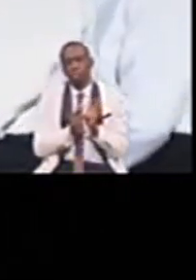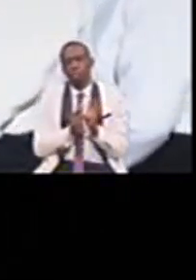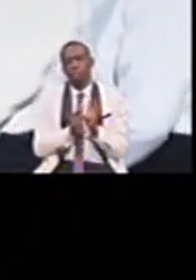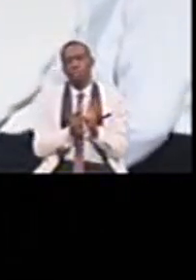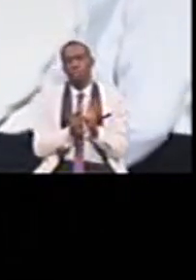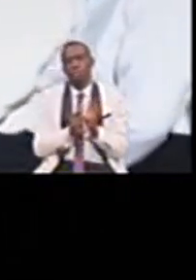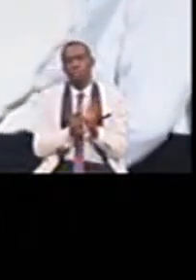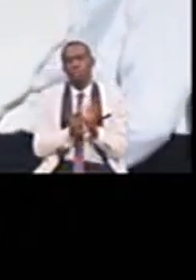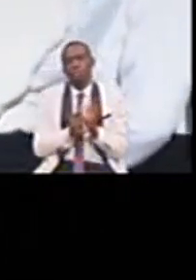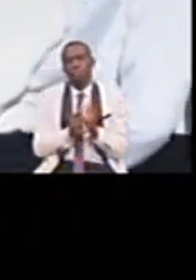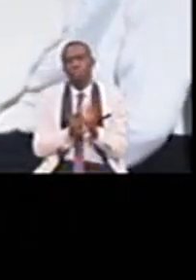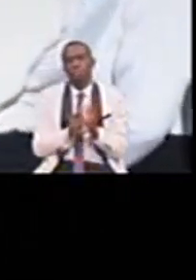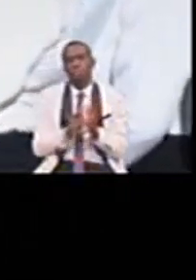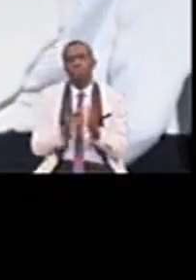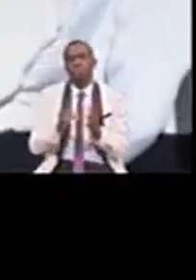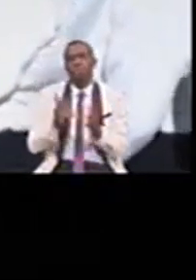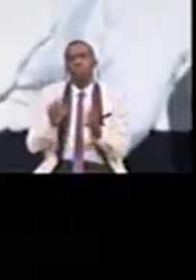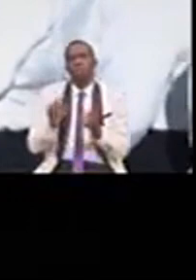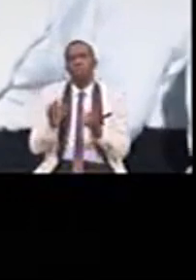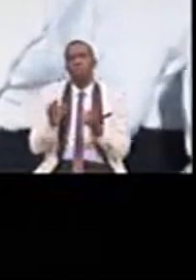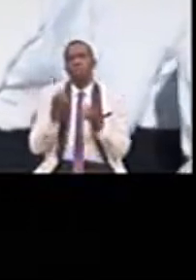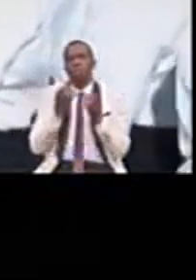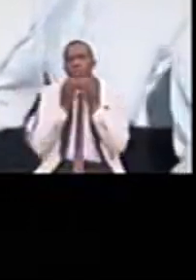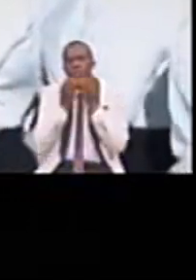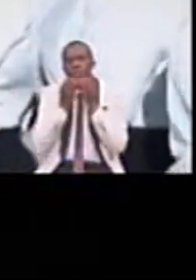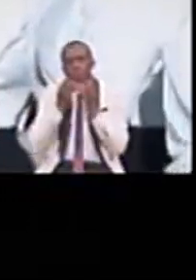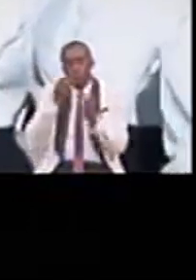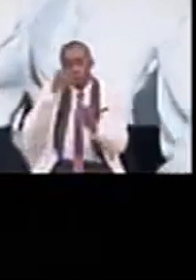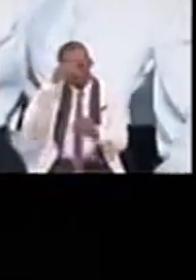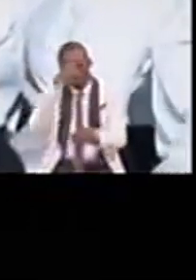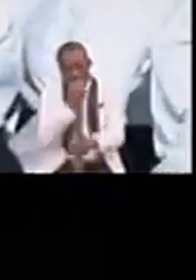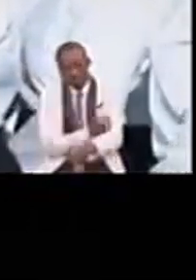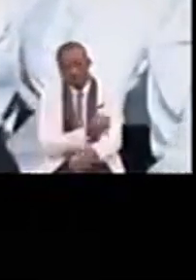Precious Son of